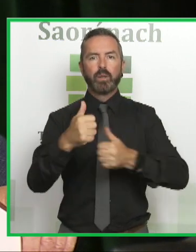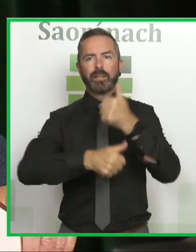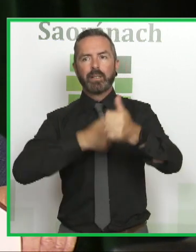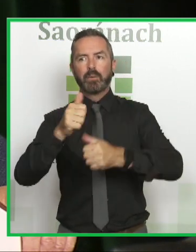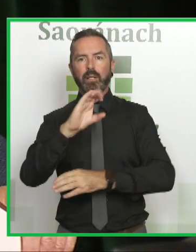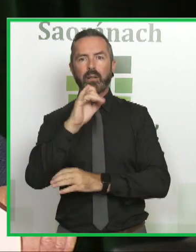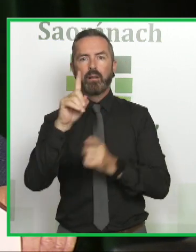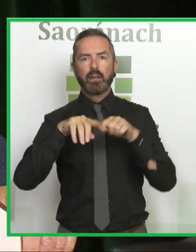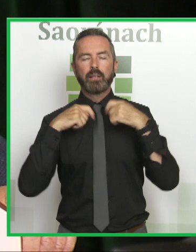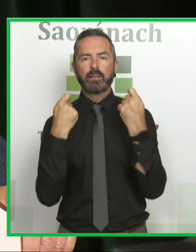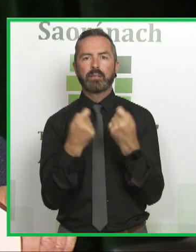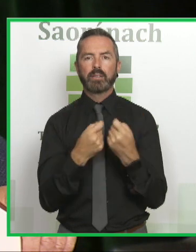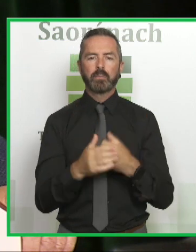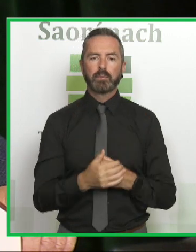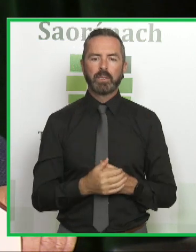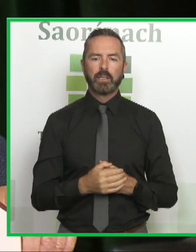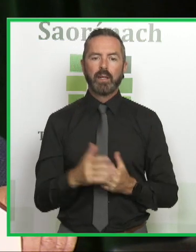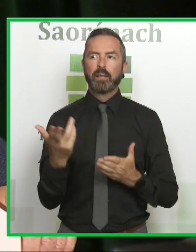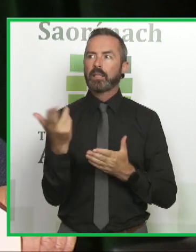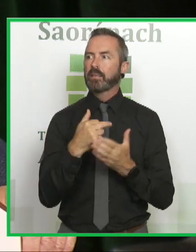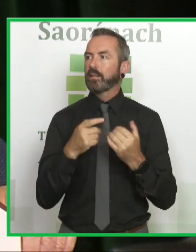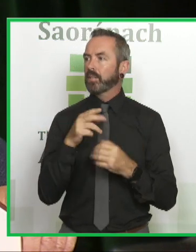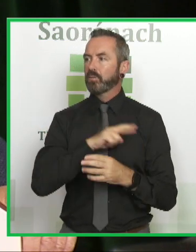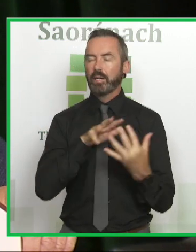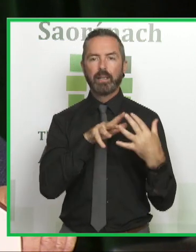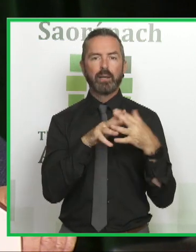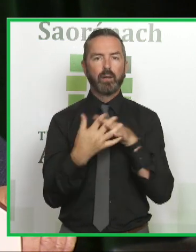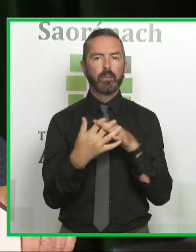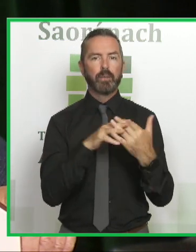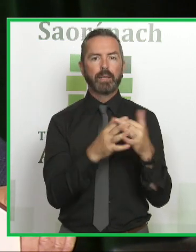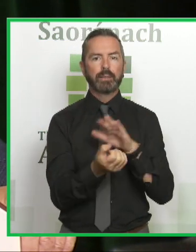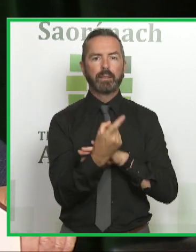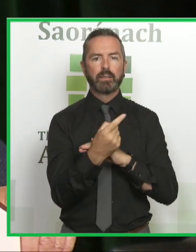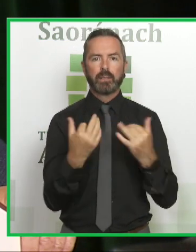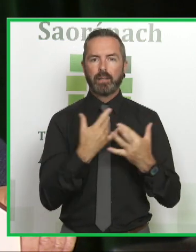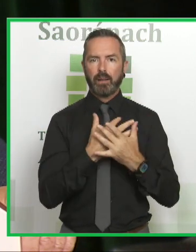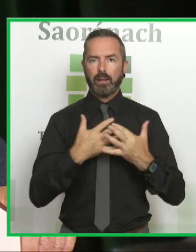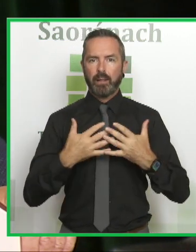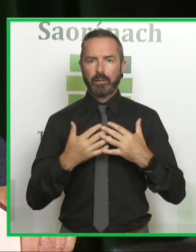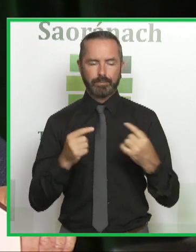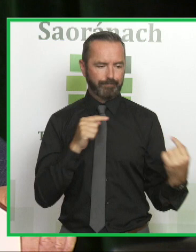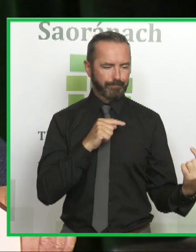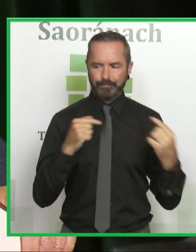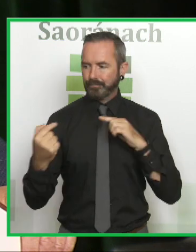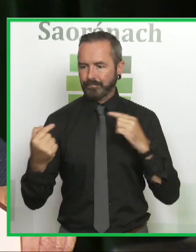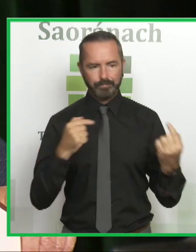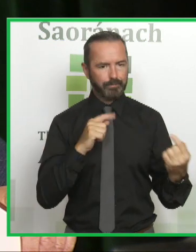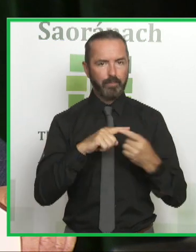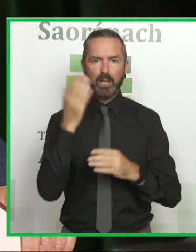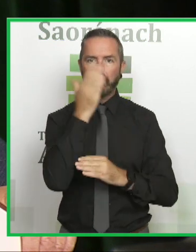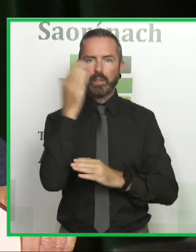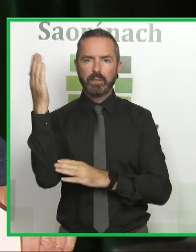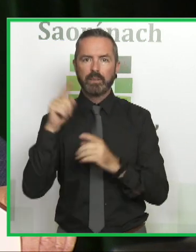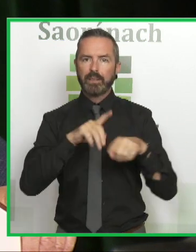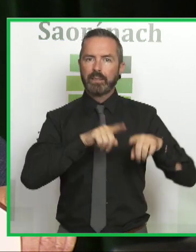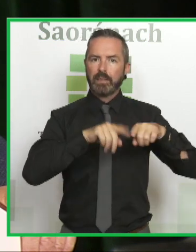team. You know, the design of this one, which is a complex issue, I think we got a lot of contrasting views and presentations through and diverse